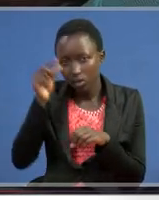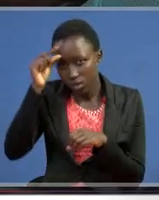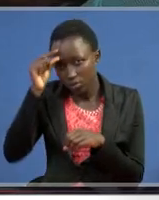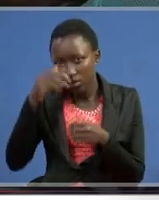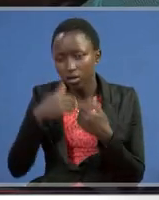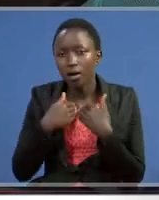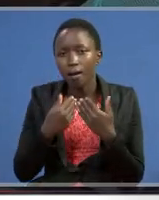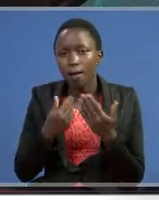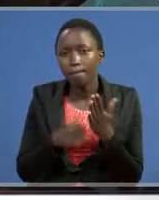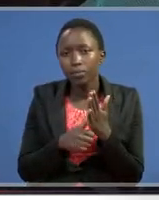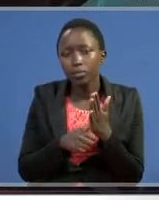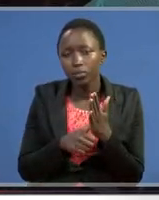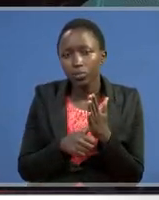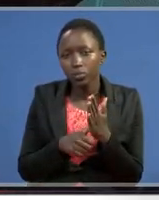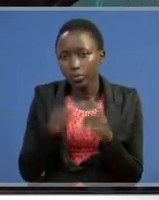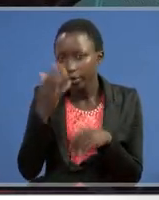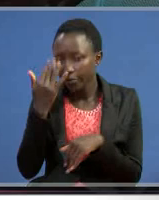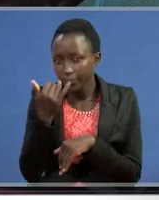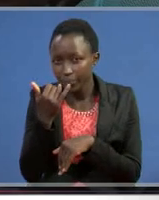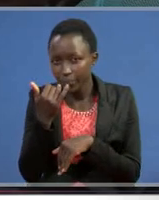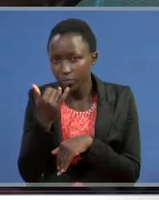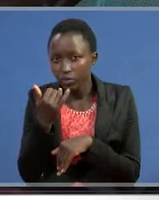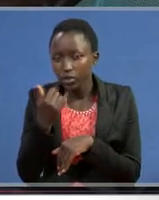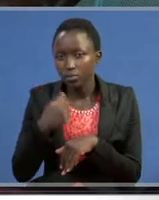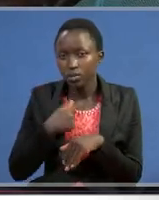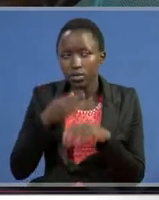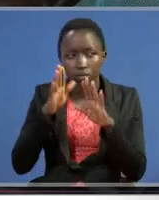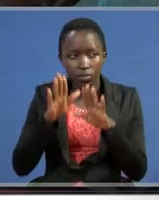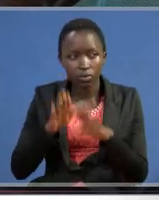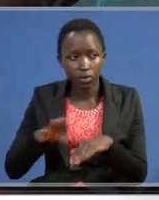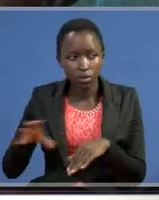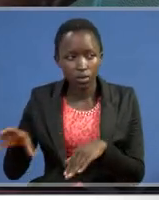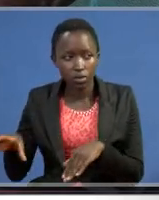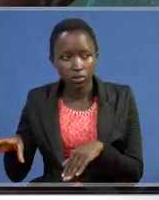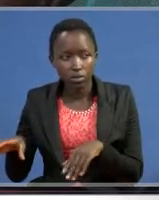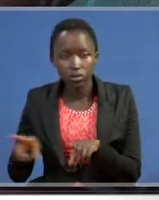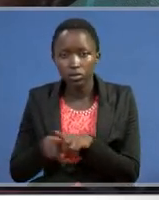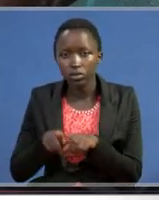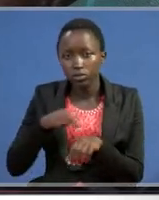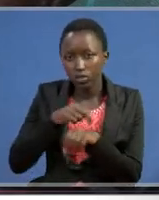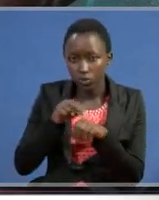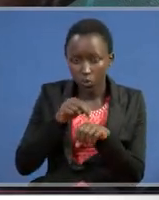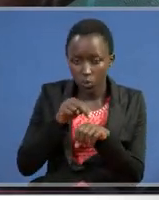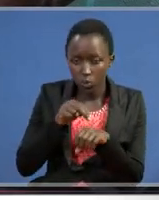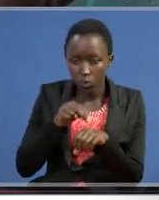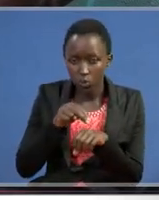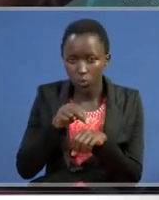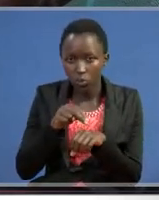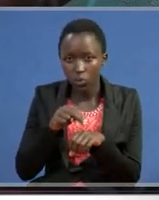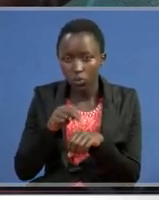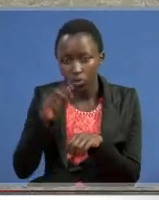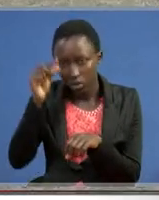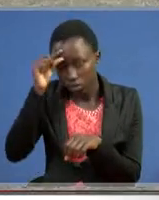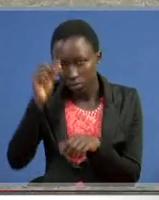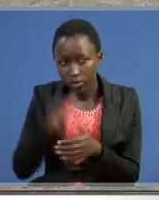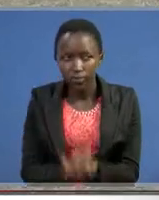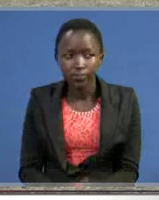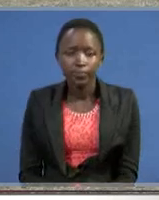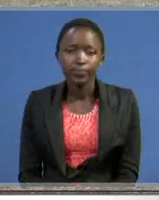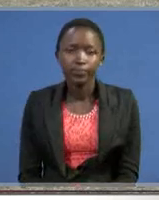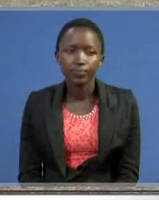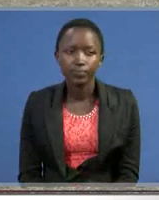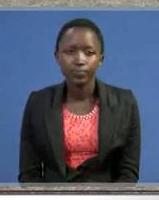via click the climate Rica y-you mean he mcquewick County night aqua national national government